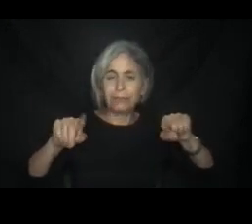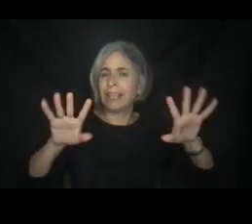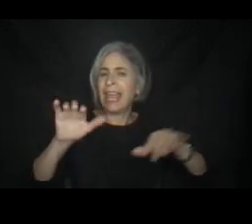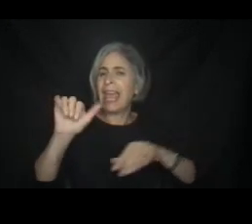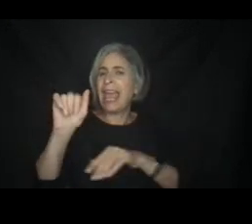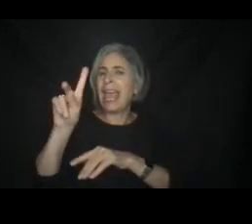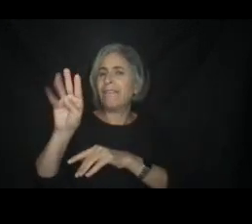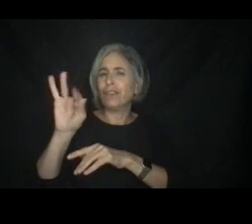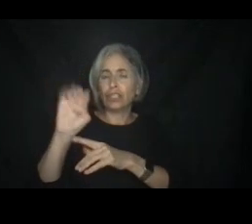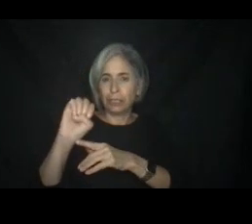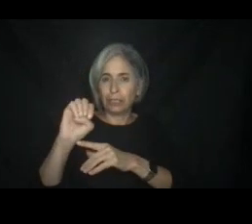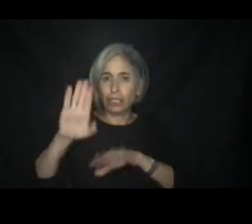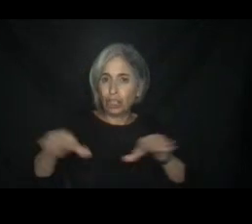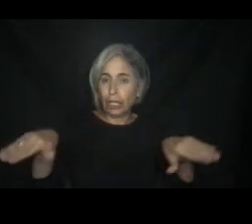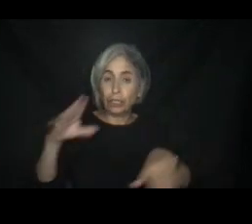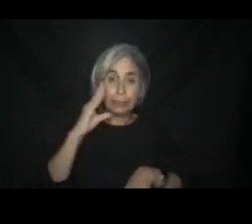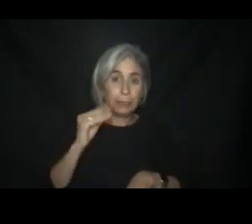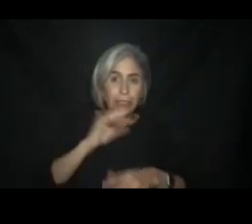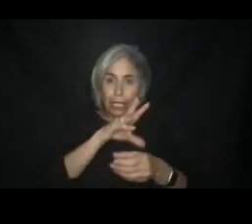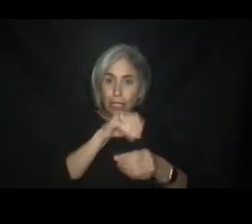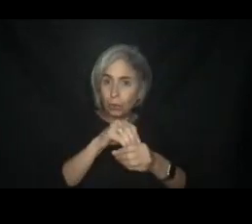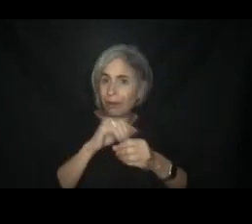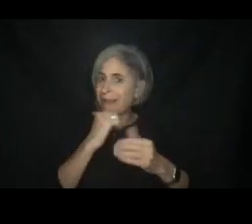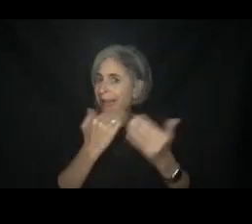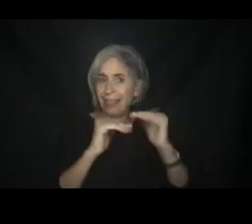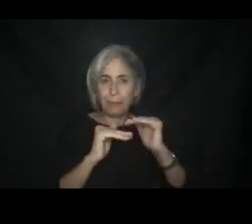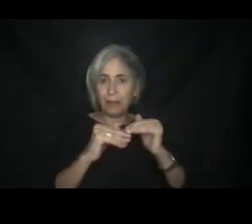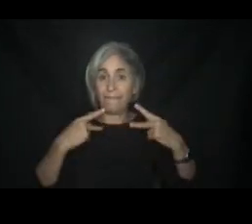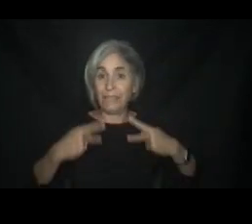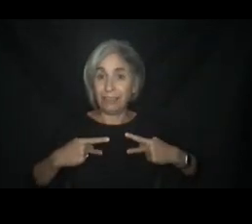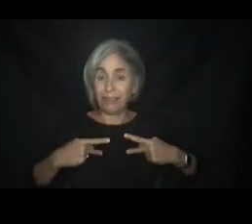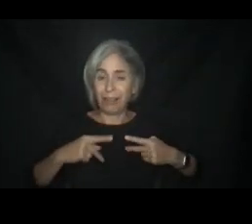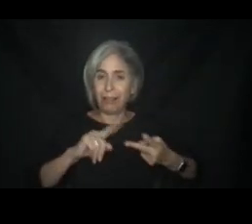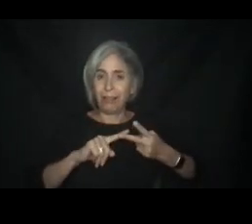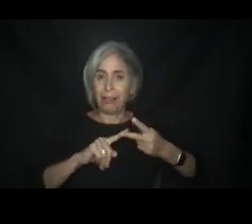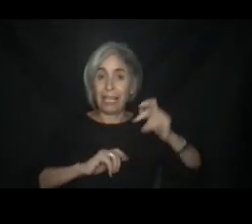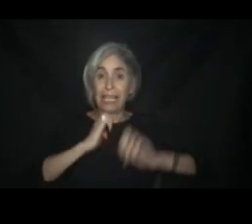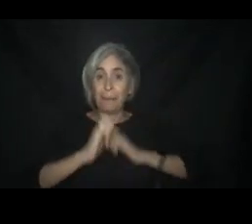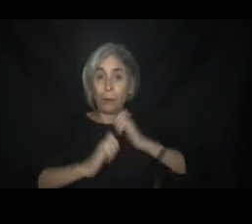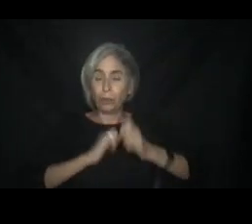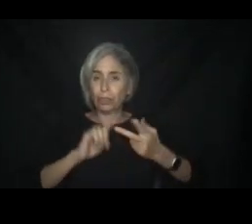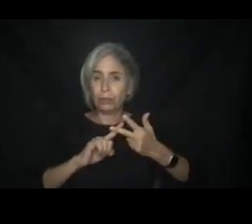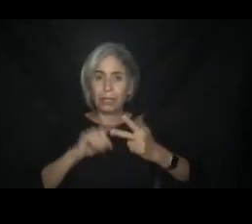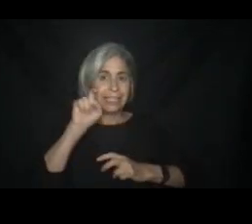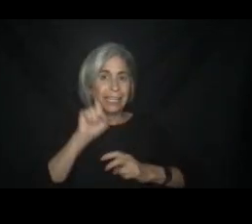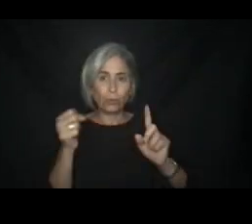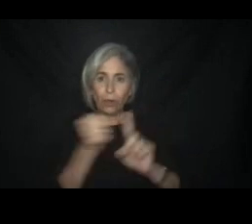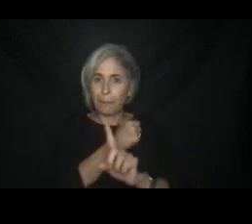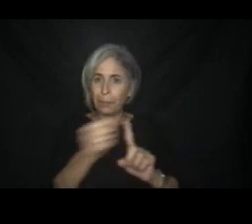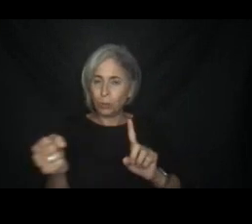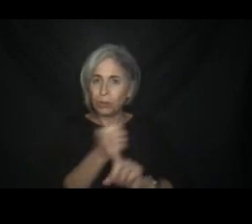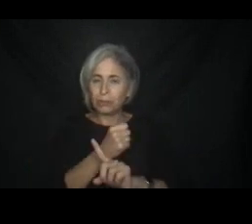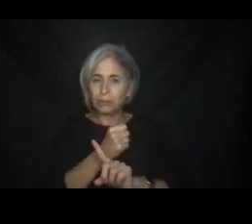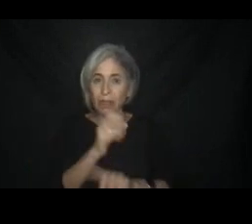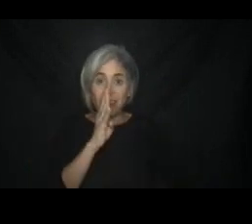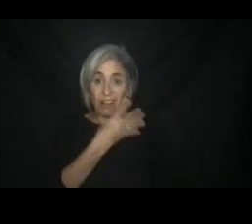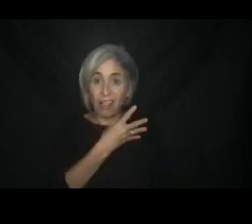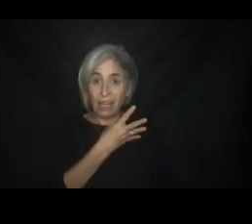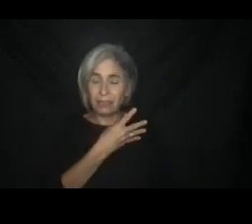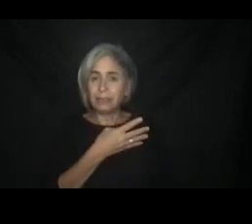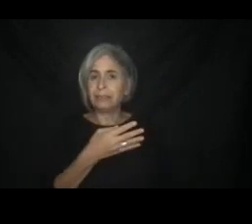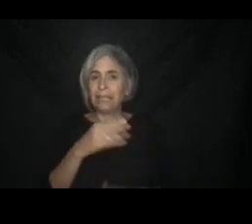childhood experiences, which include but are not limited to physical, emotional, and sexual abuse, physical and emotional neglect,